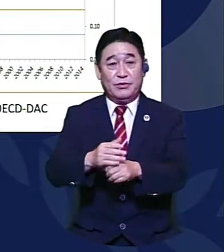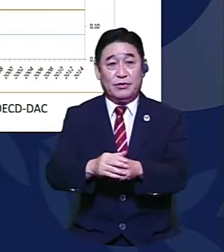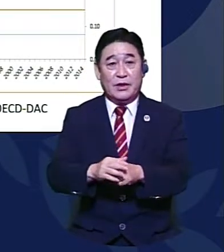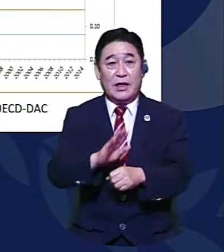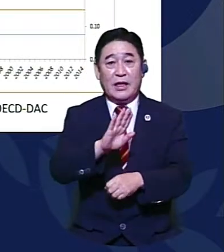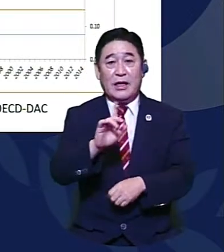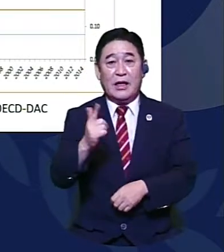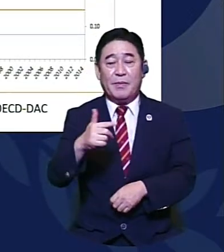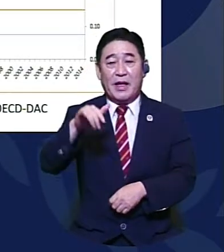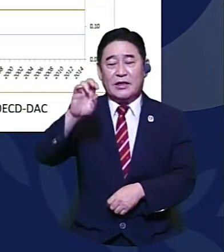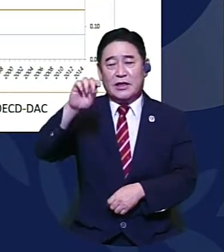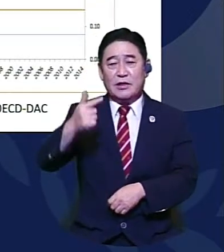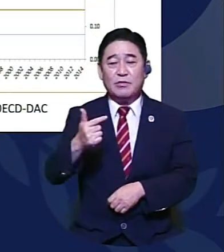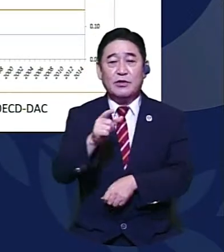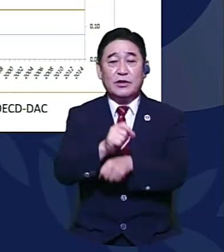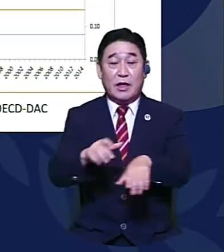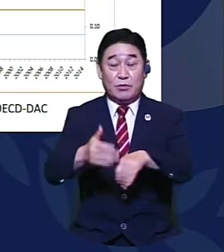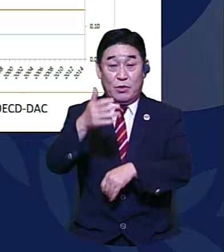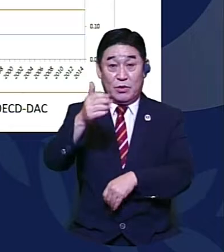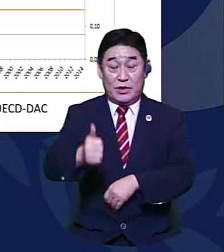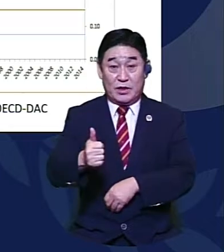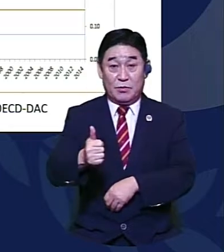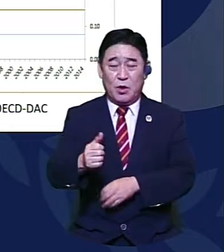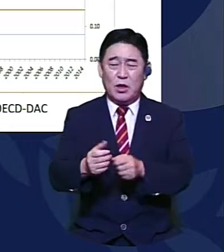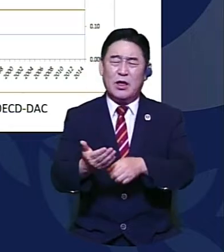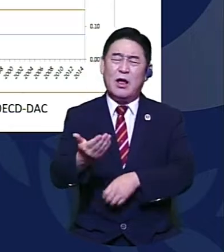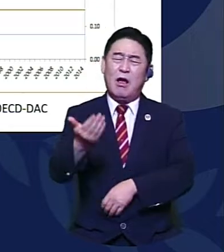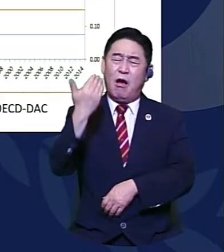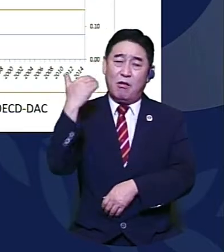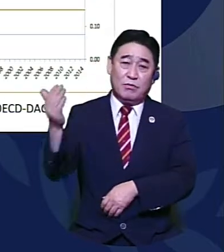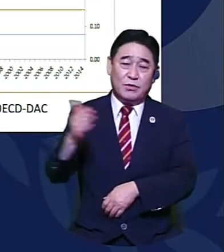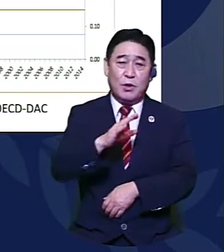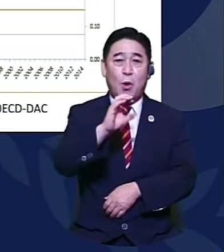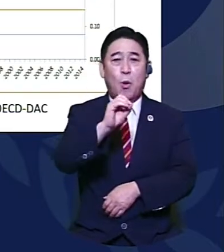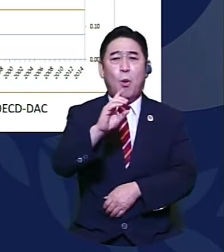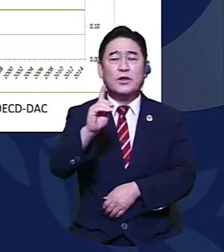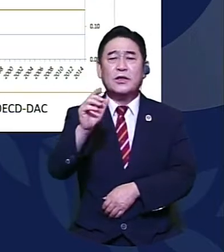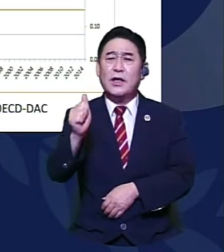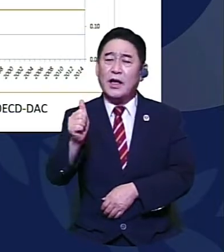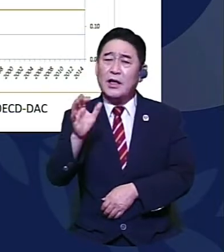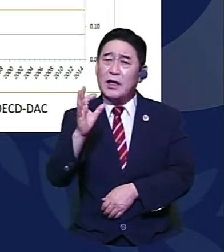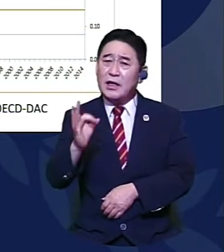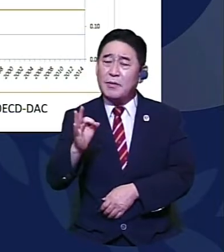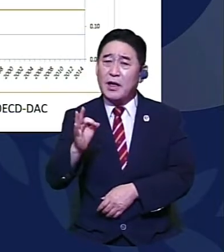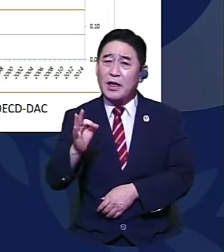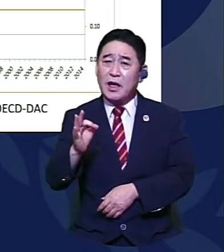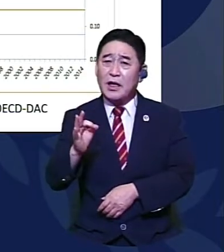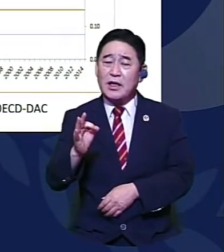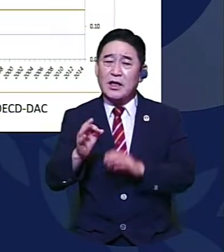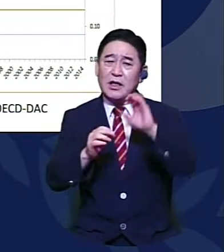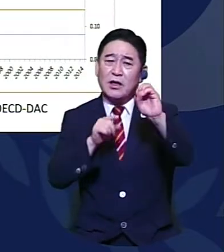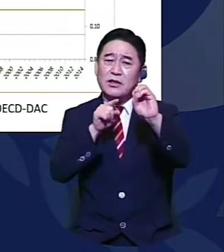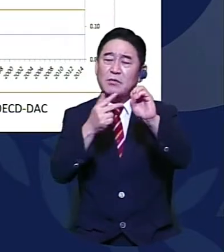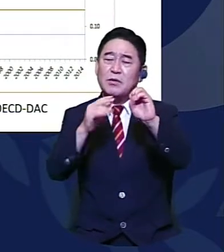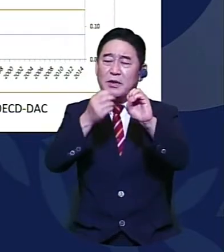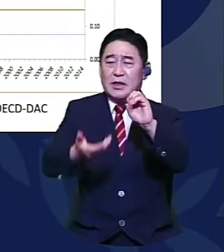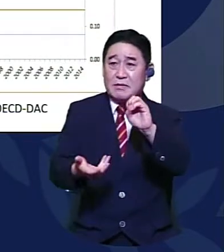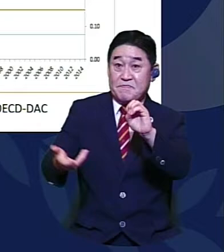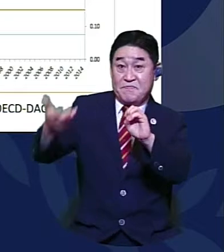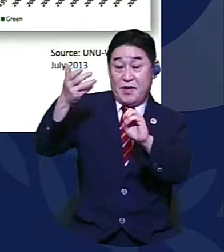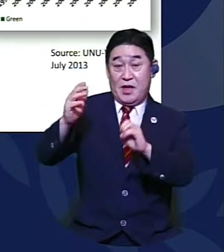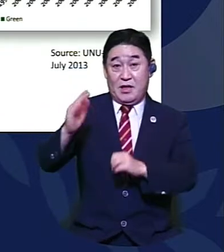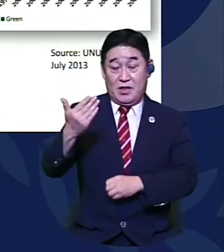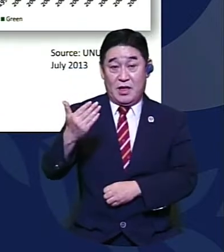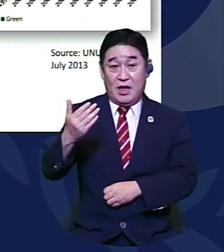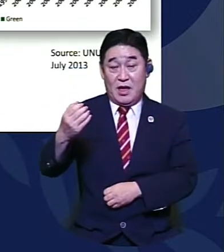has been urging Korea for many years to increase its ODA to get closer to that 0.7% of GNI.